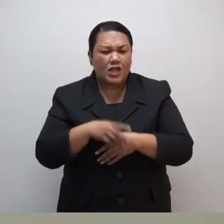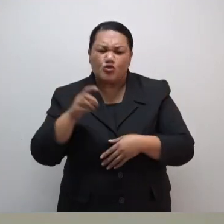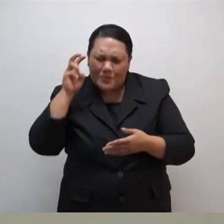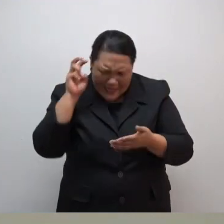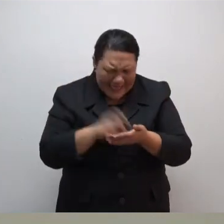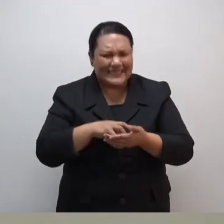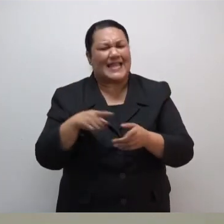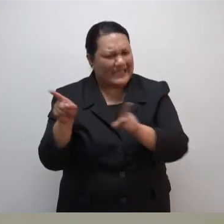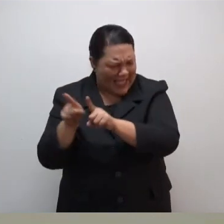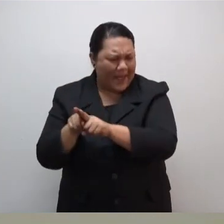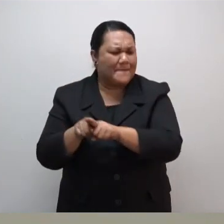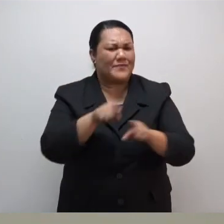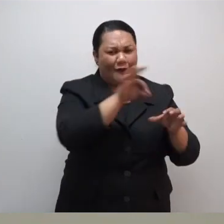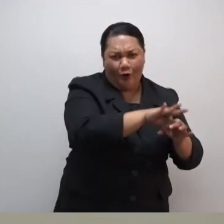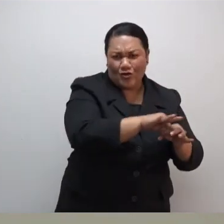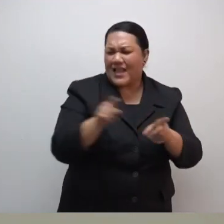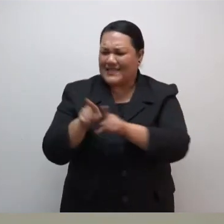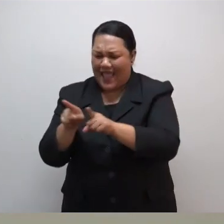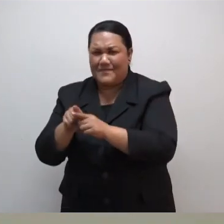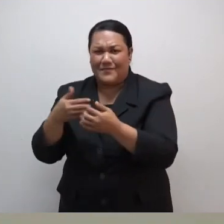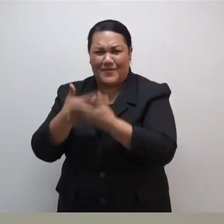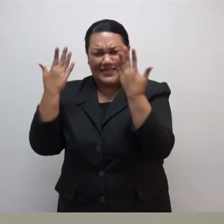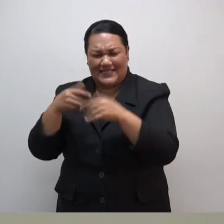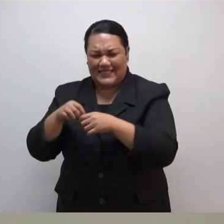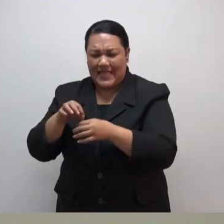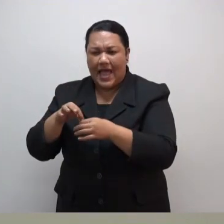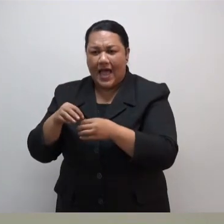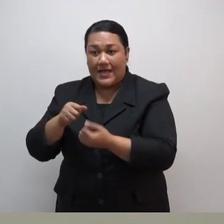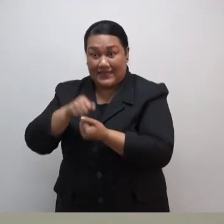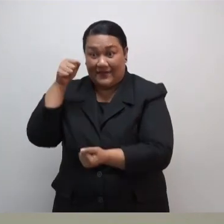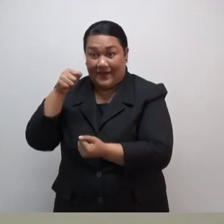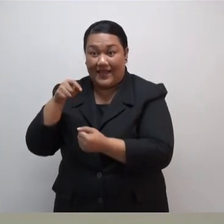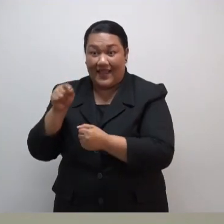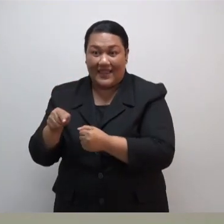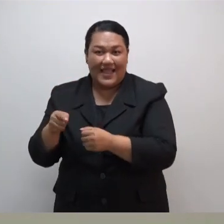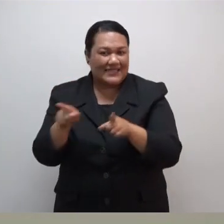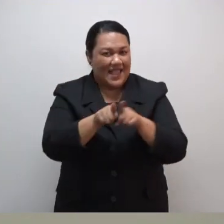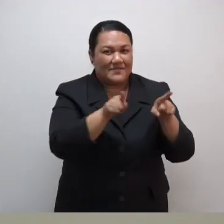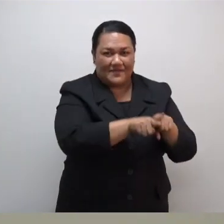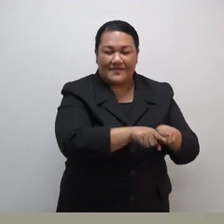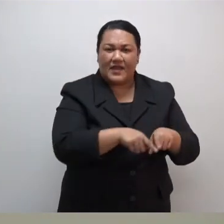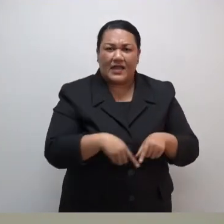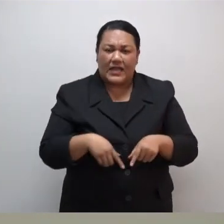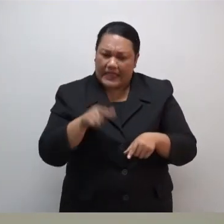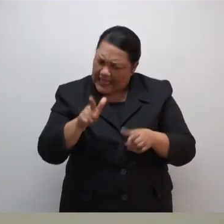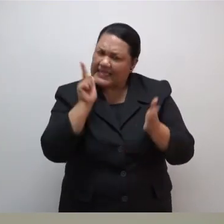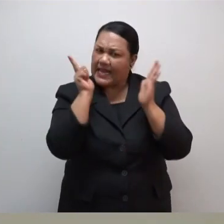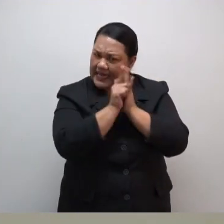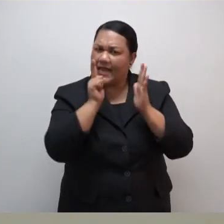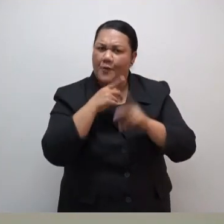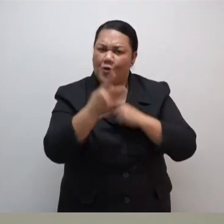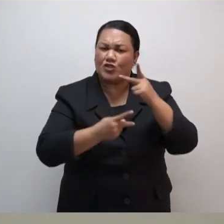under. If, however, you change your name, you want to amend your name, there has to be a legal process. And that's the name you will then be known